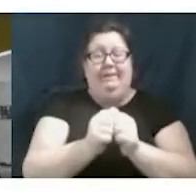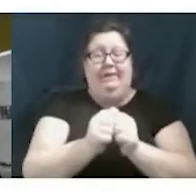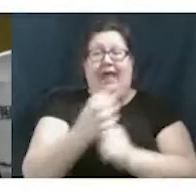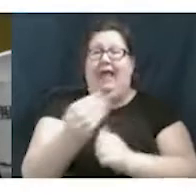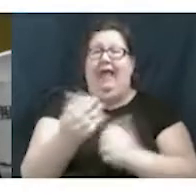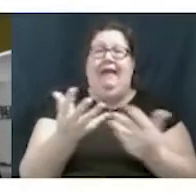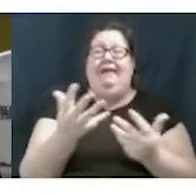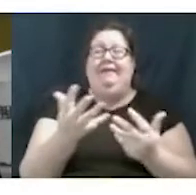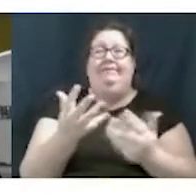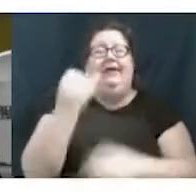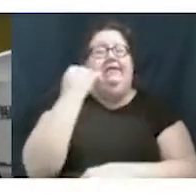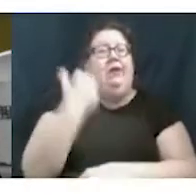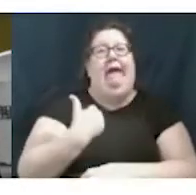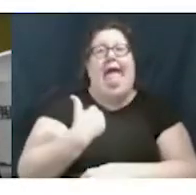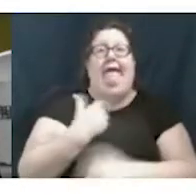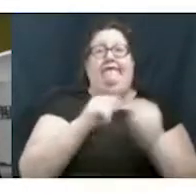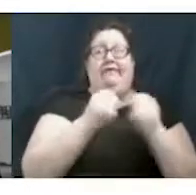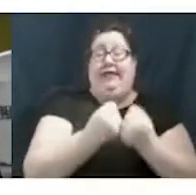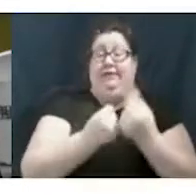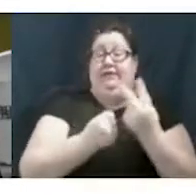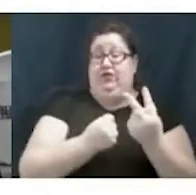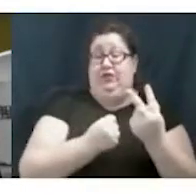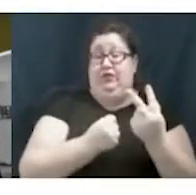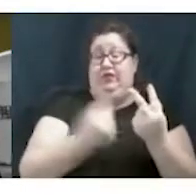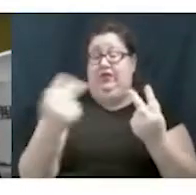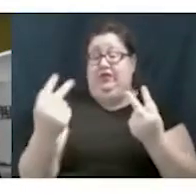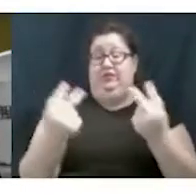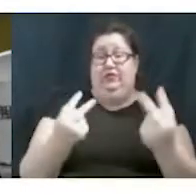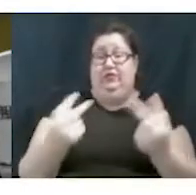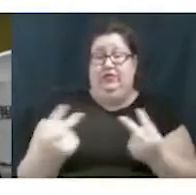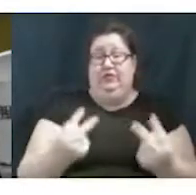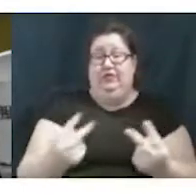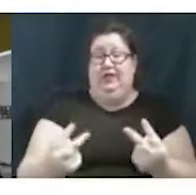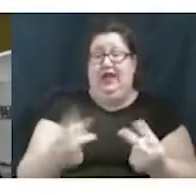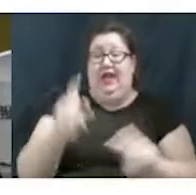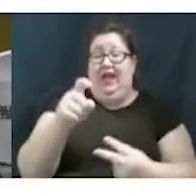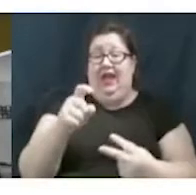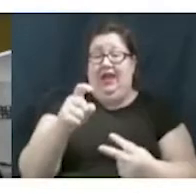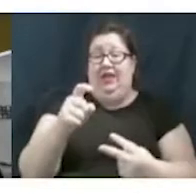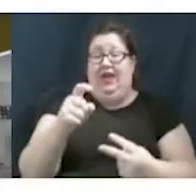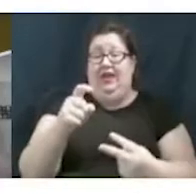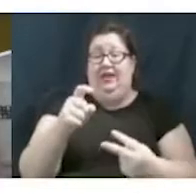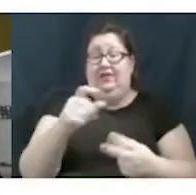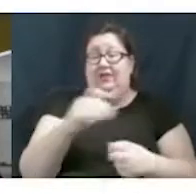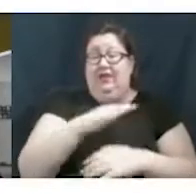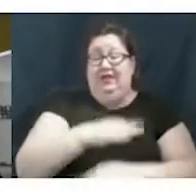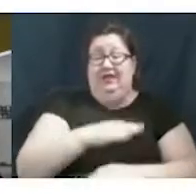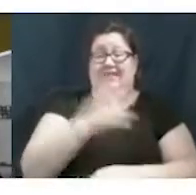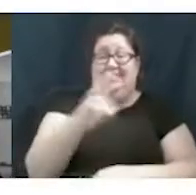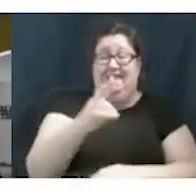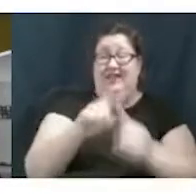If you had teams of 2, you had to satisfy 17 different shoots as opposed to maybe 5 or